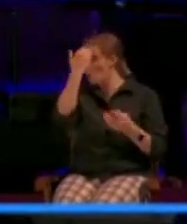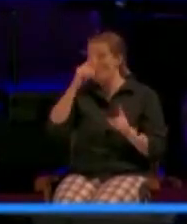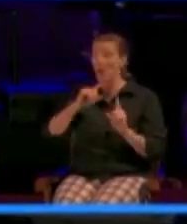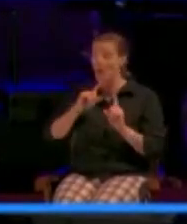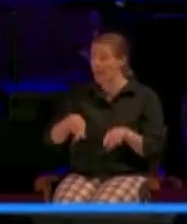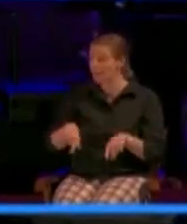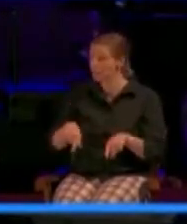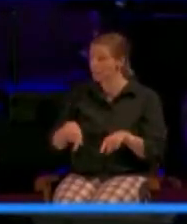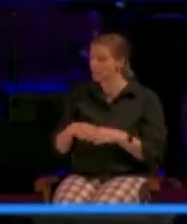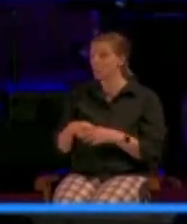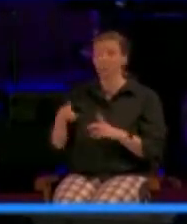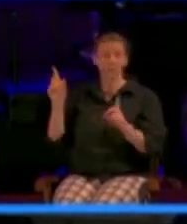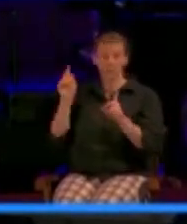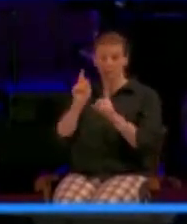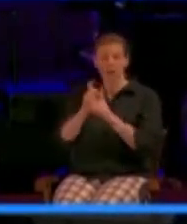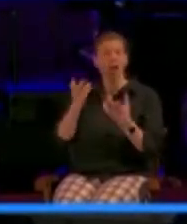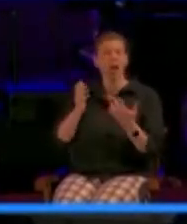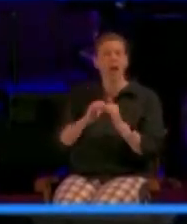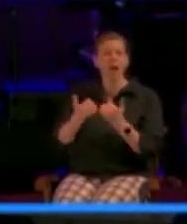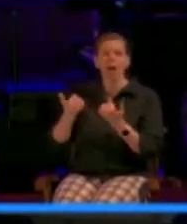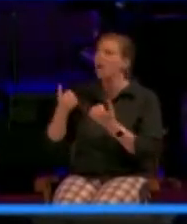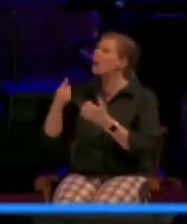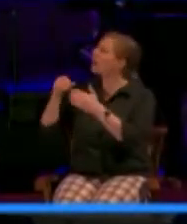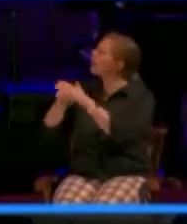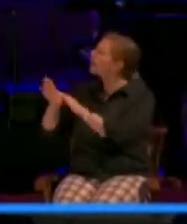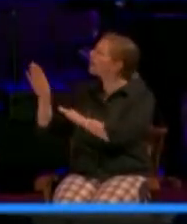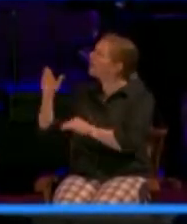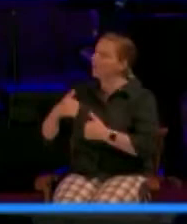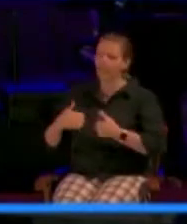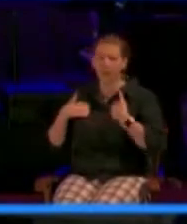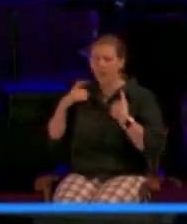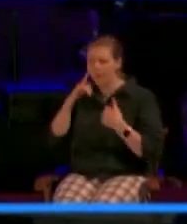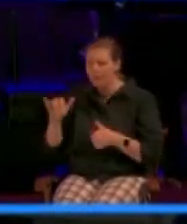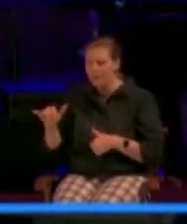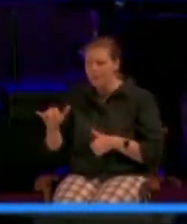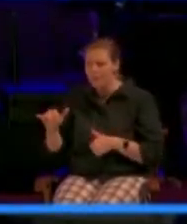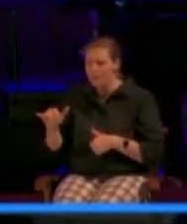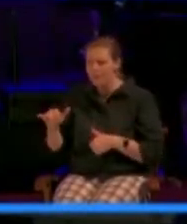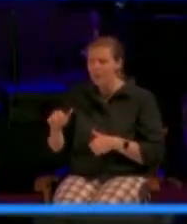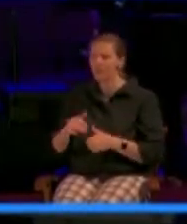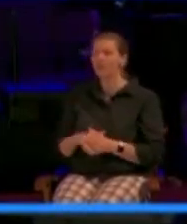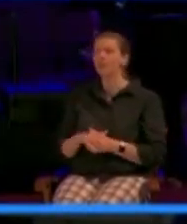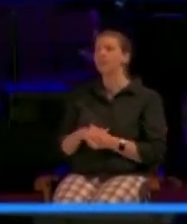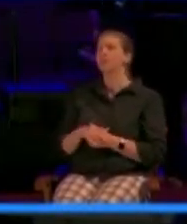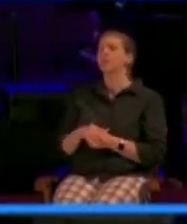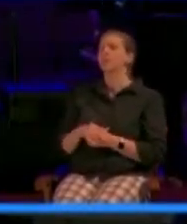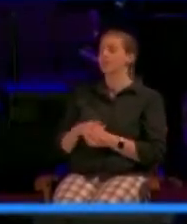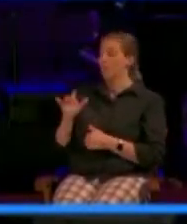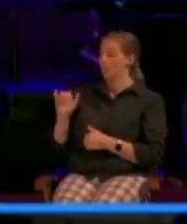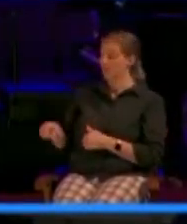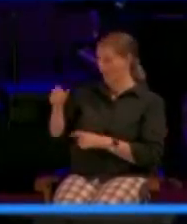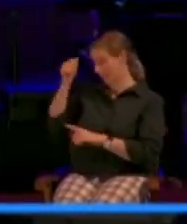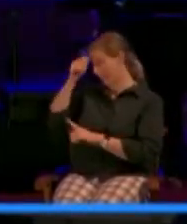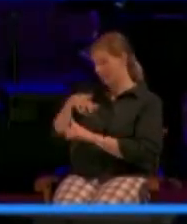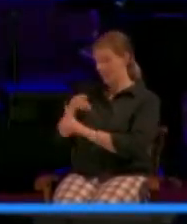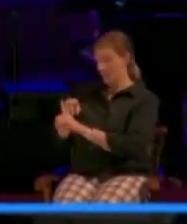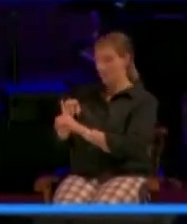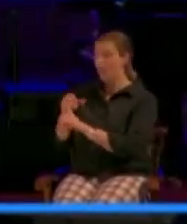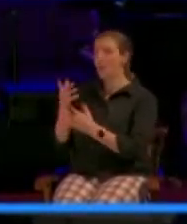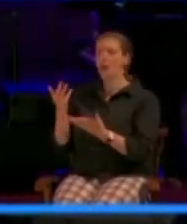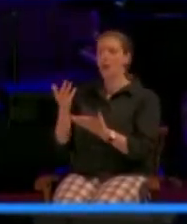get this eternal life? So you're going to see in just a moment, he's a moral man. But as moral as he is, he